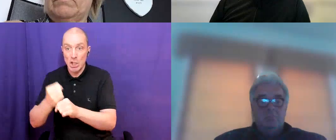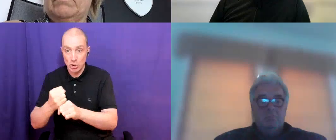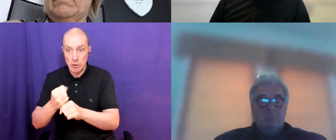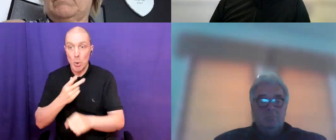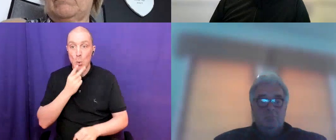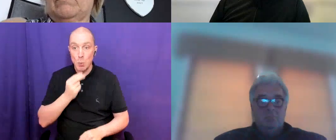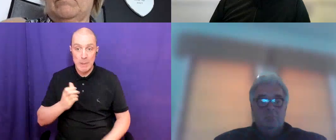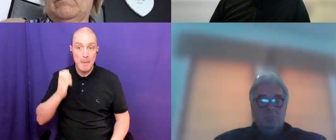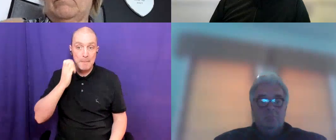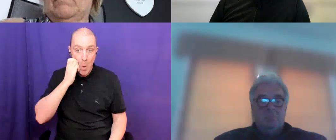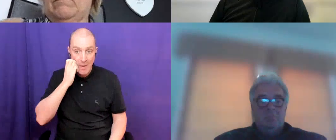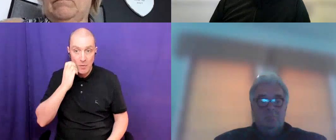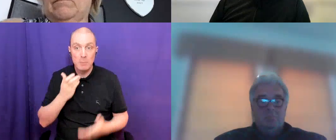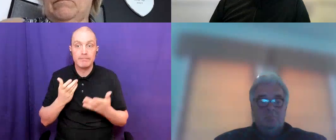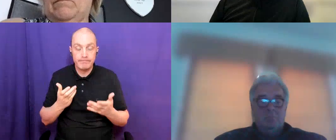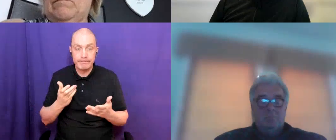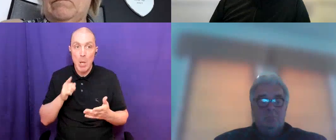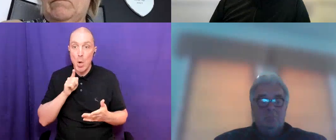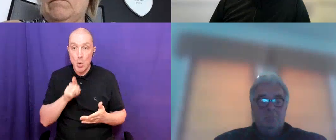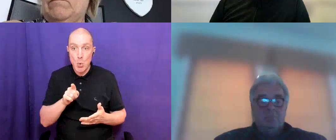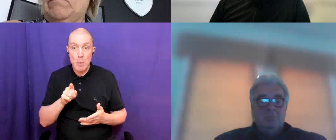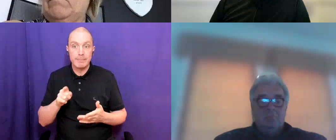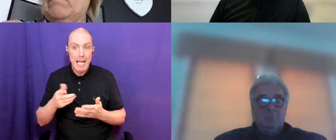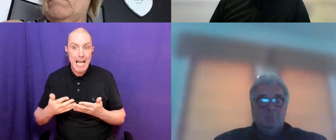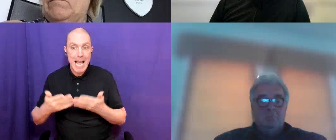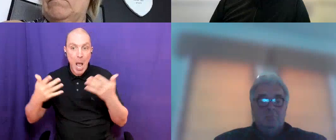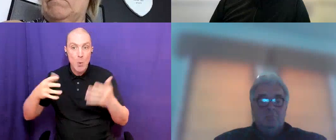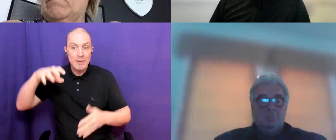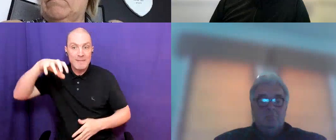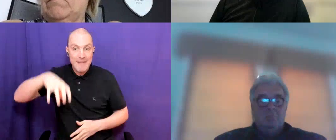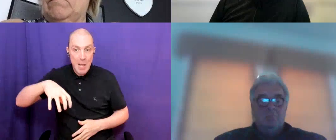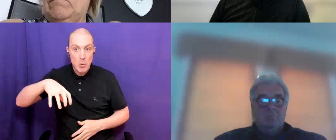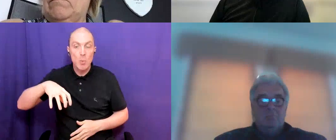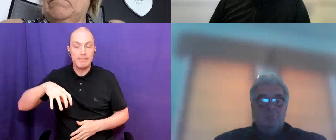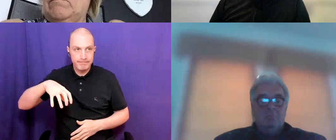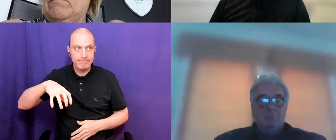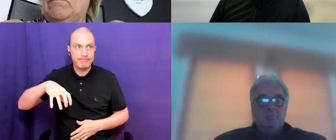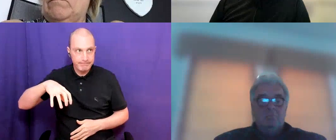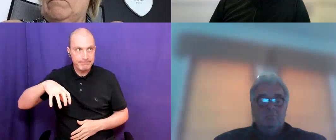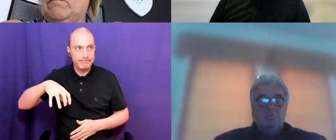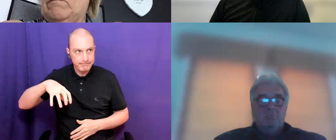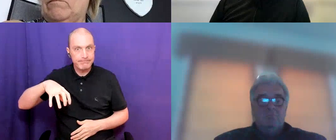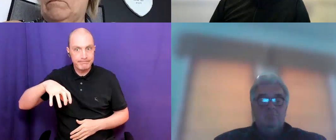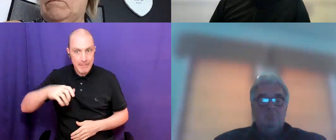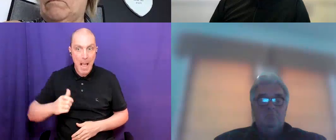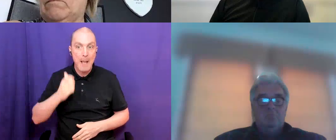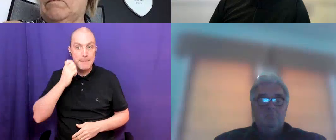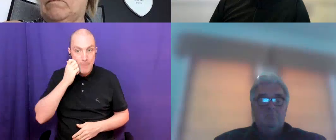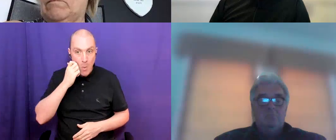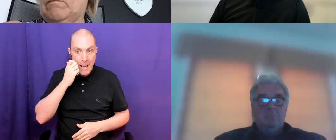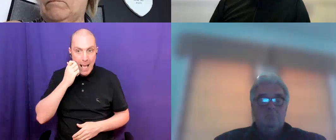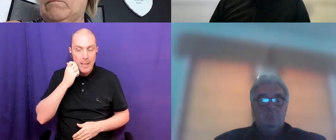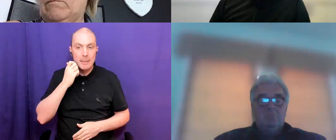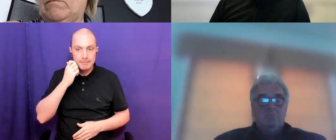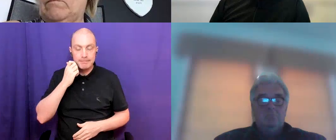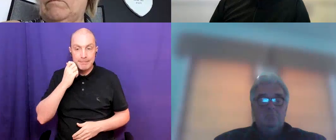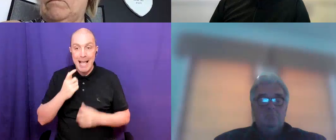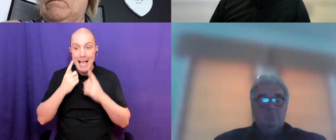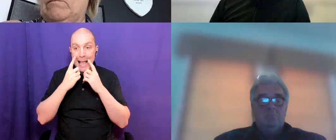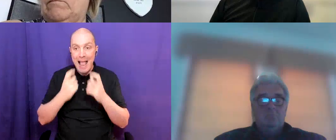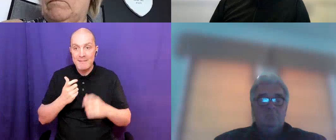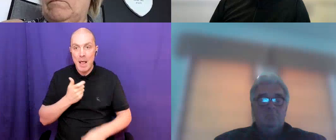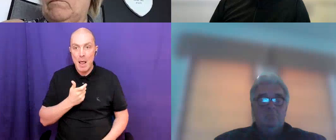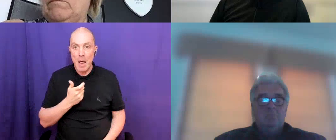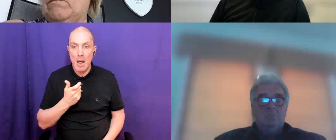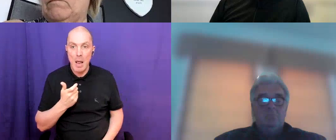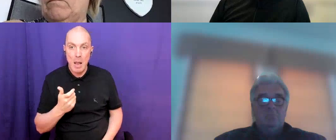you're using your mobile phone in the count venue, you stay away from the count workstations, because I'm conscious that mobiles today all have